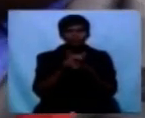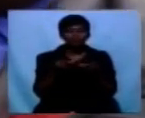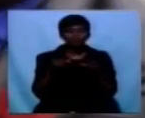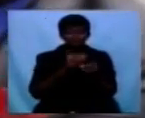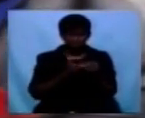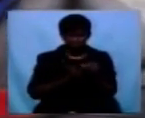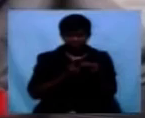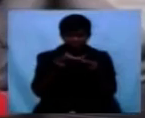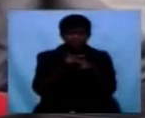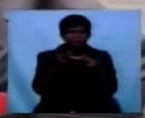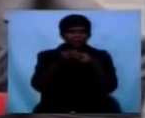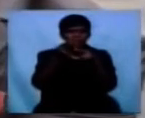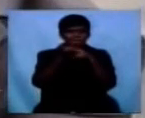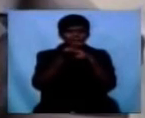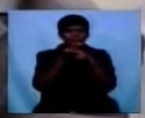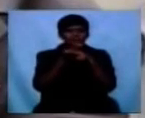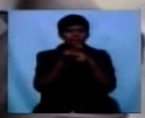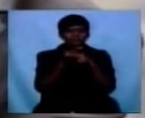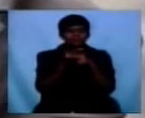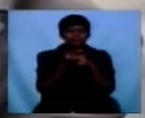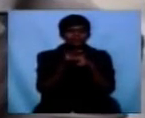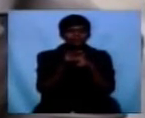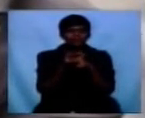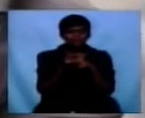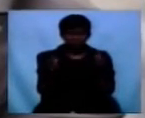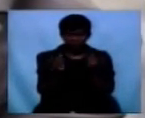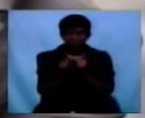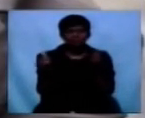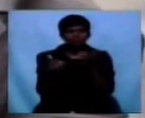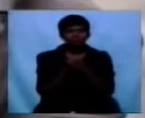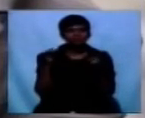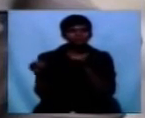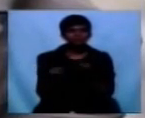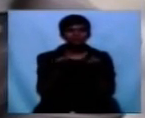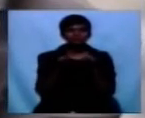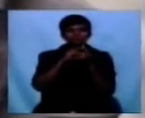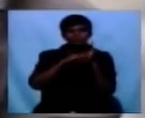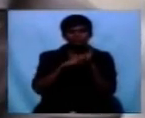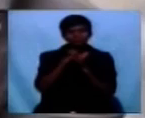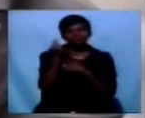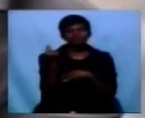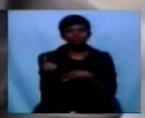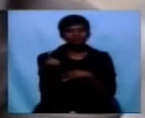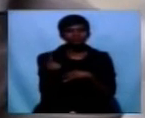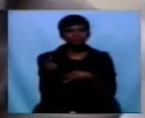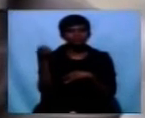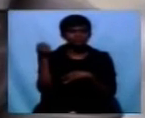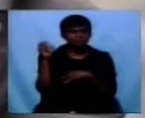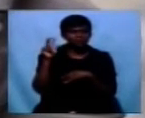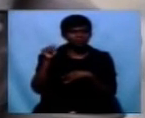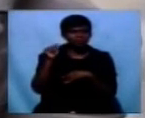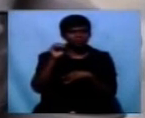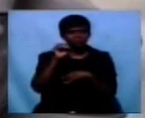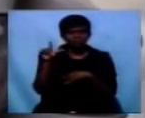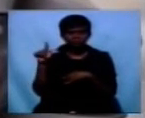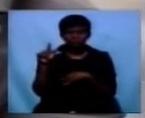the calculation that with the new implementation, come January 1, of the toll fees and